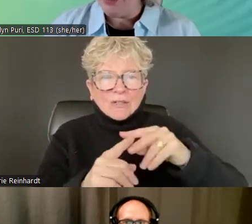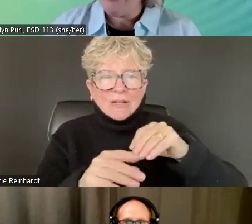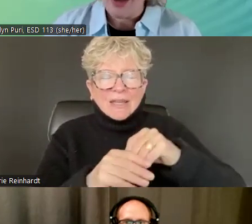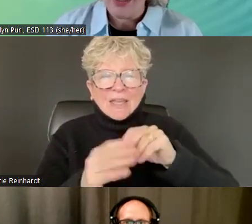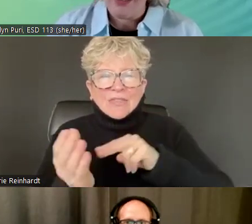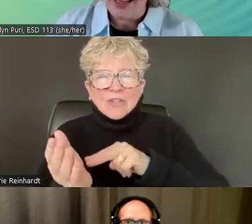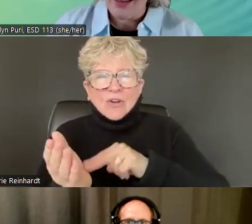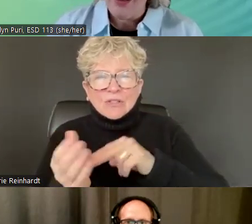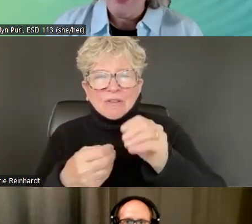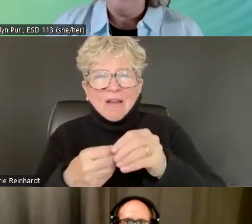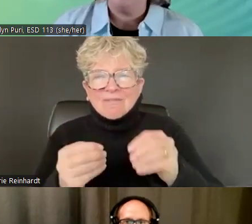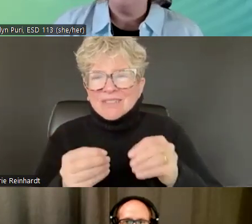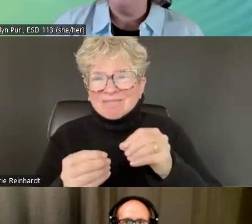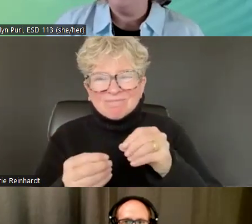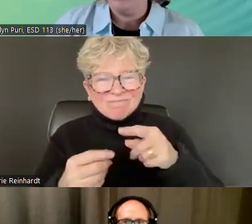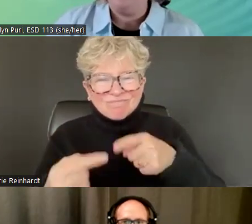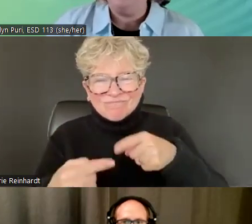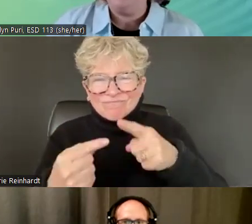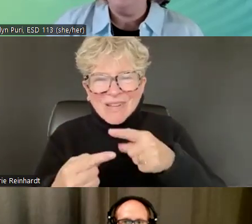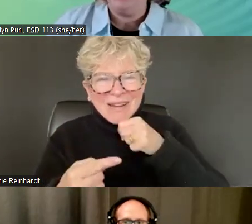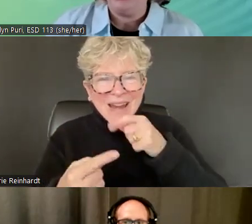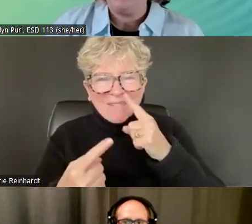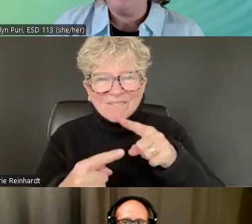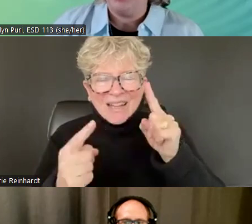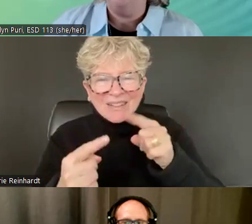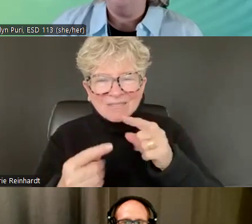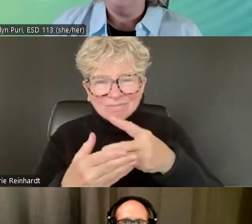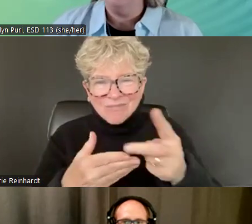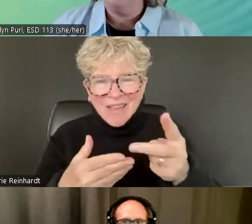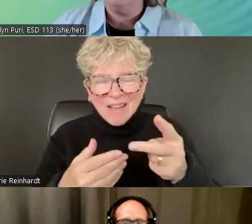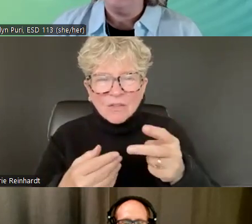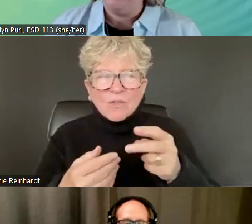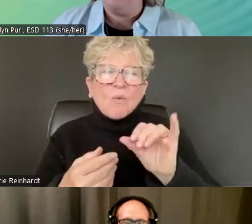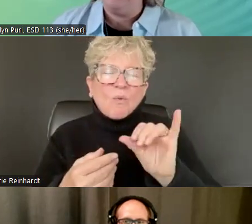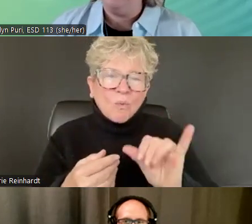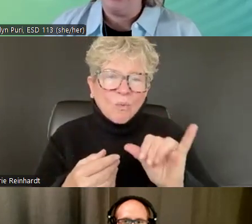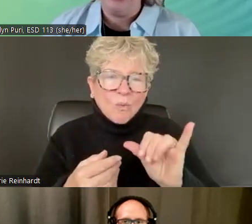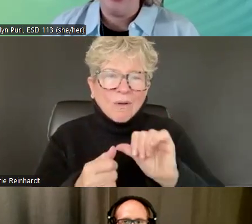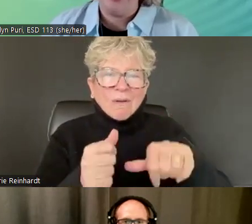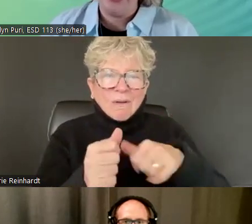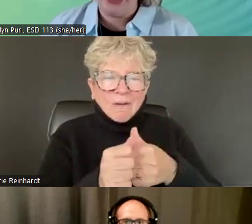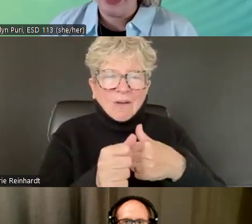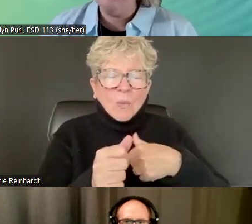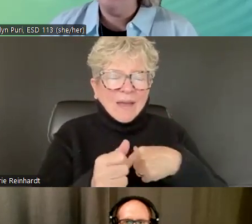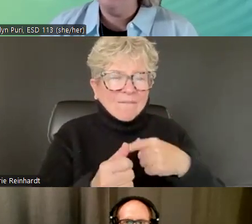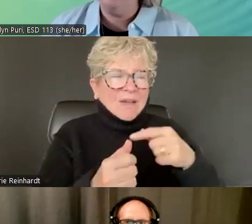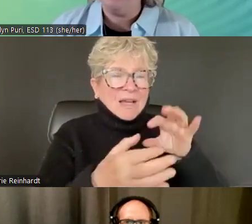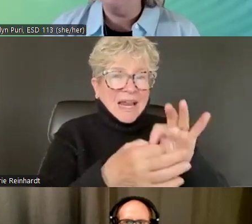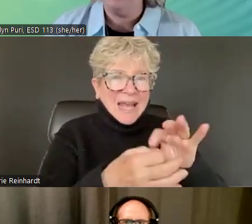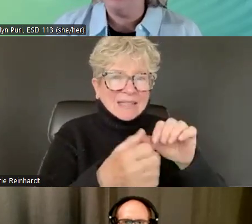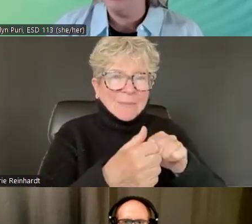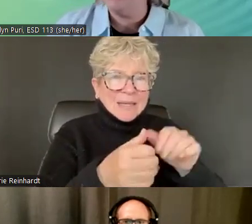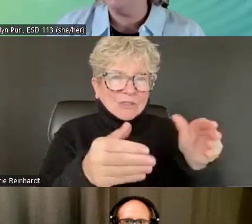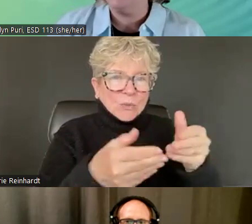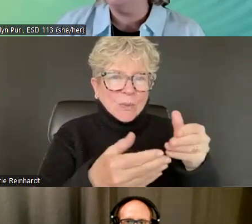very effectively. So we were able to connect them with the Together financial program who